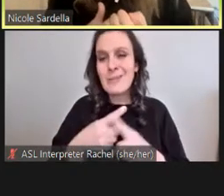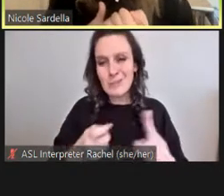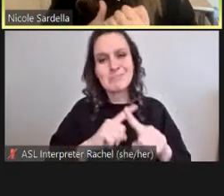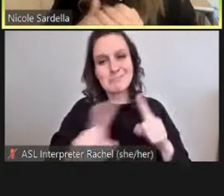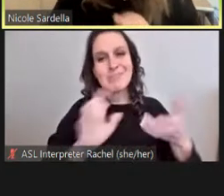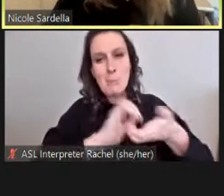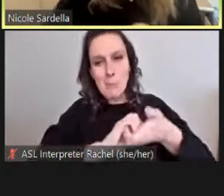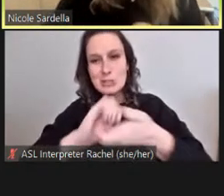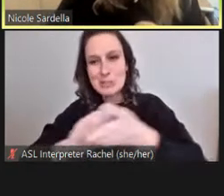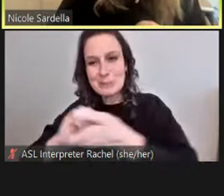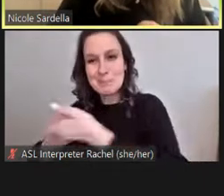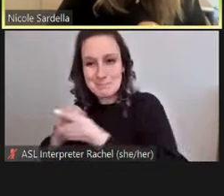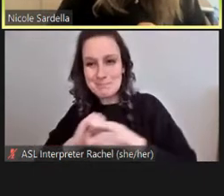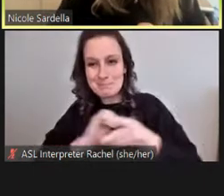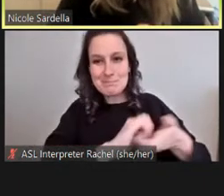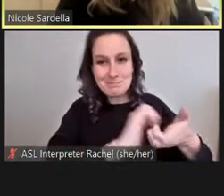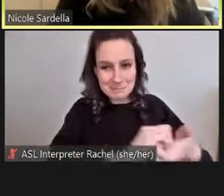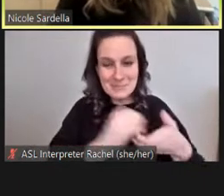partnerships.